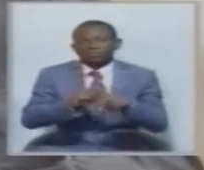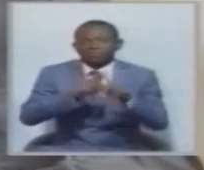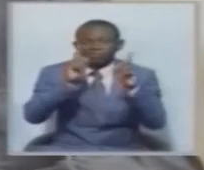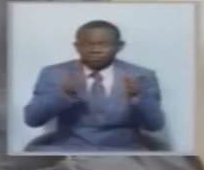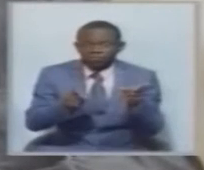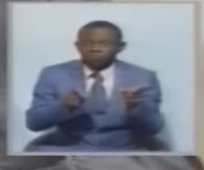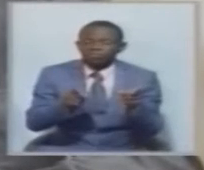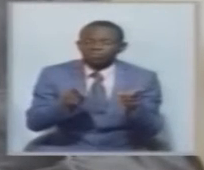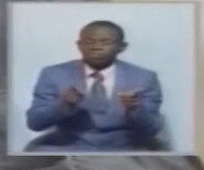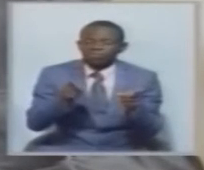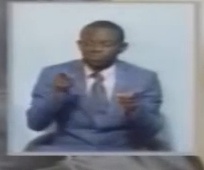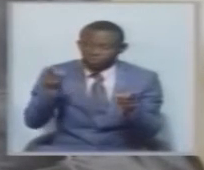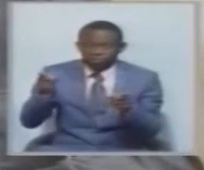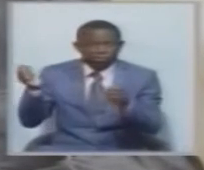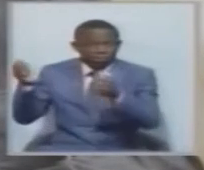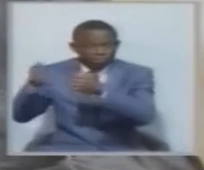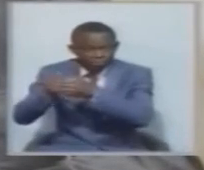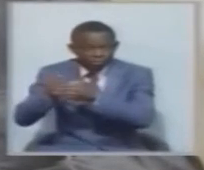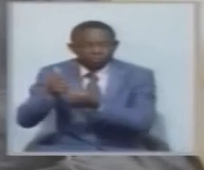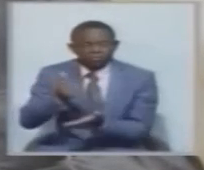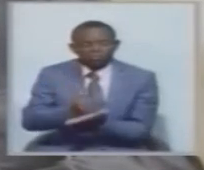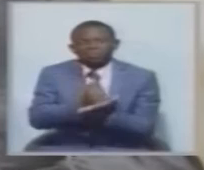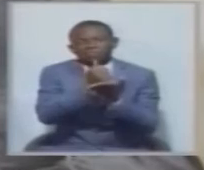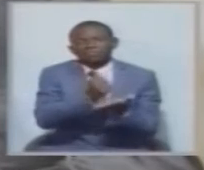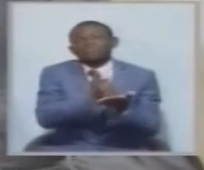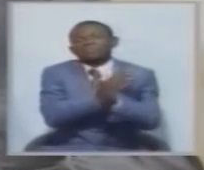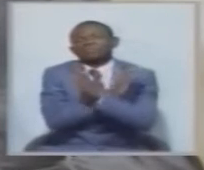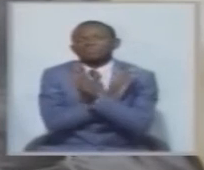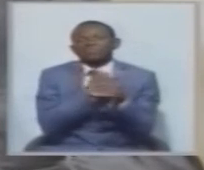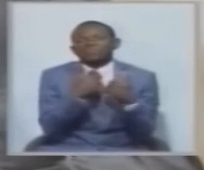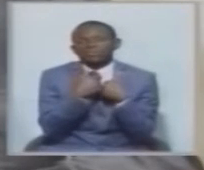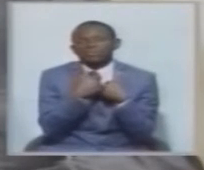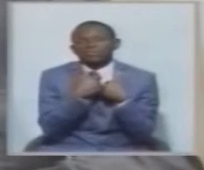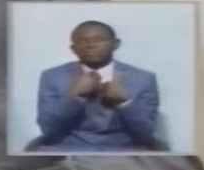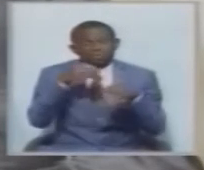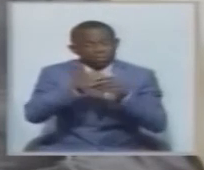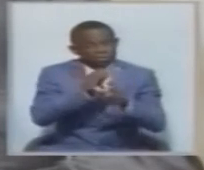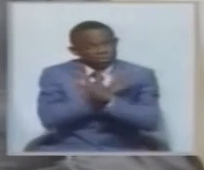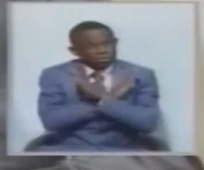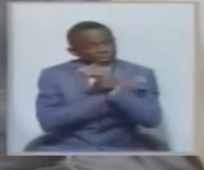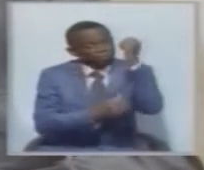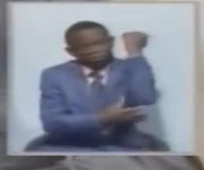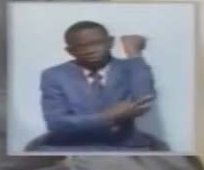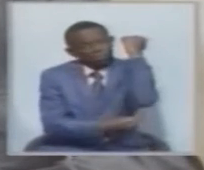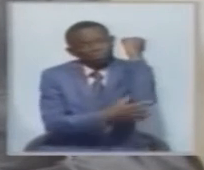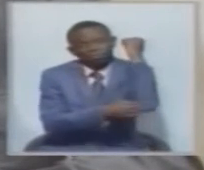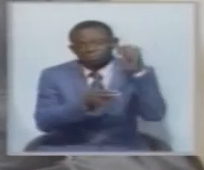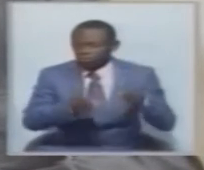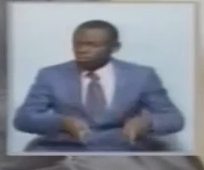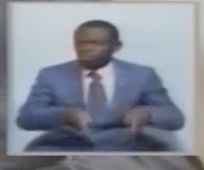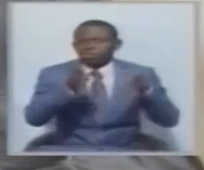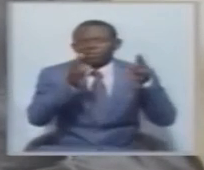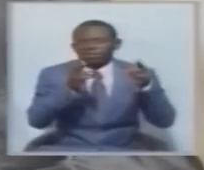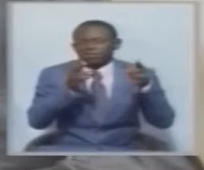actually helping this country to reduce the poverty levels. So what you see is that we are